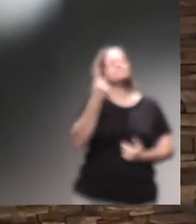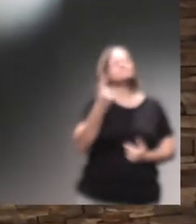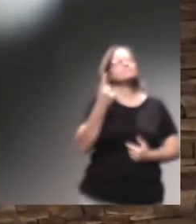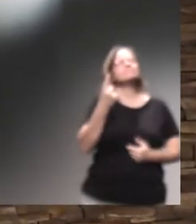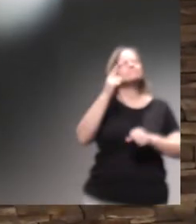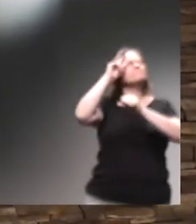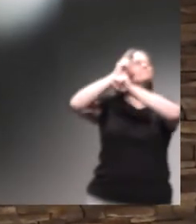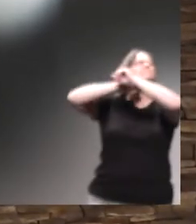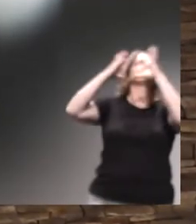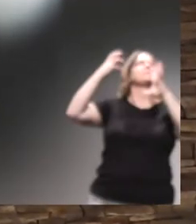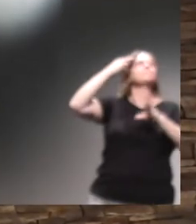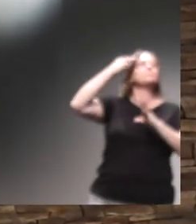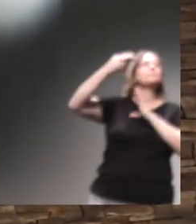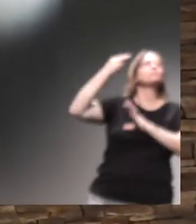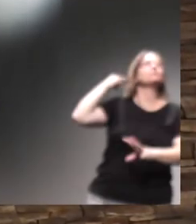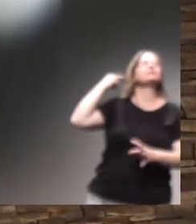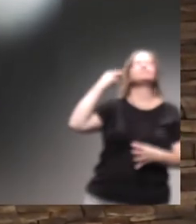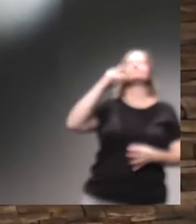like.